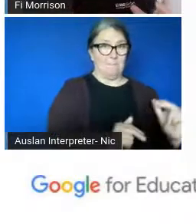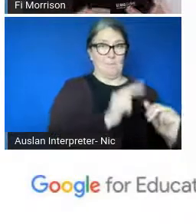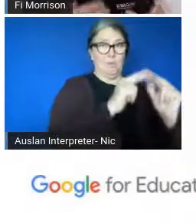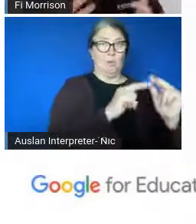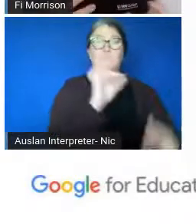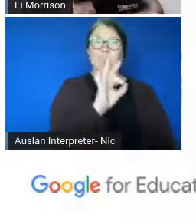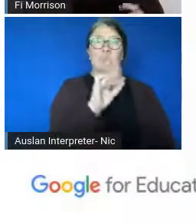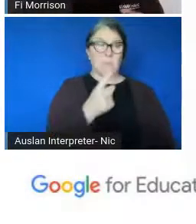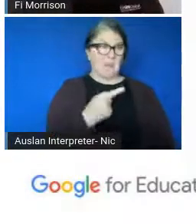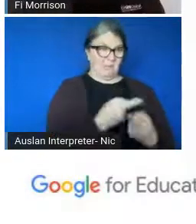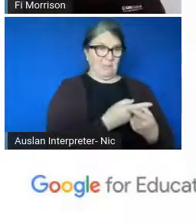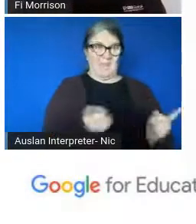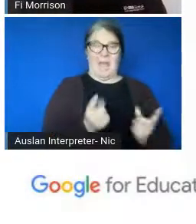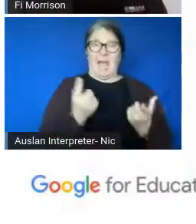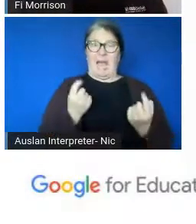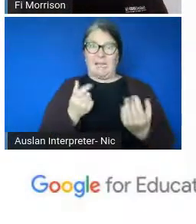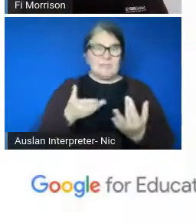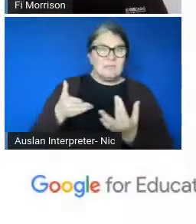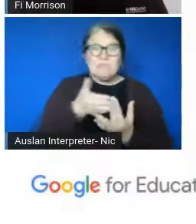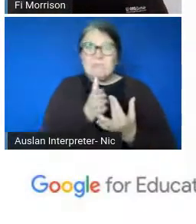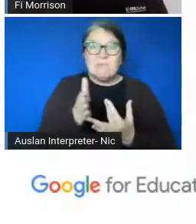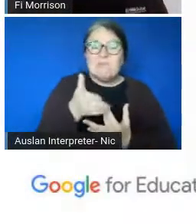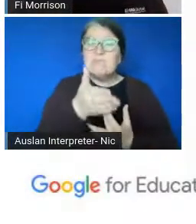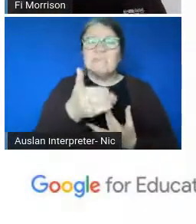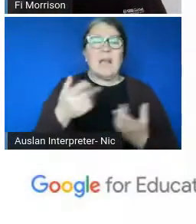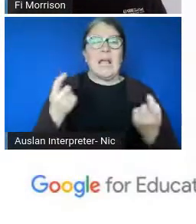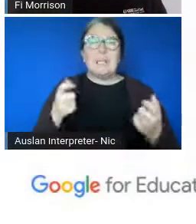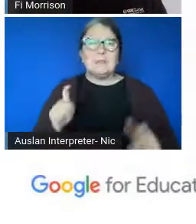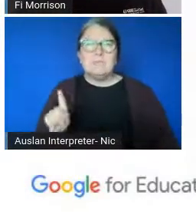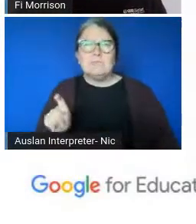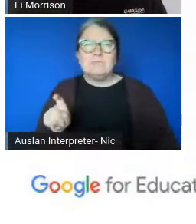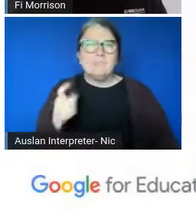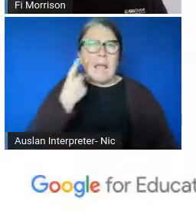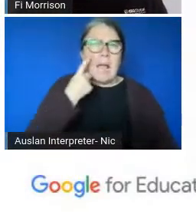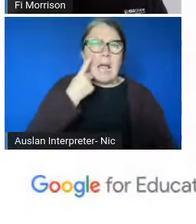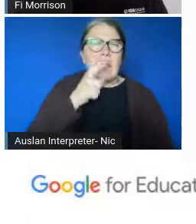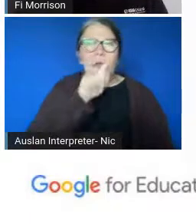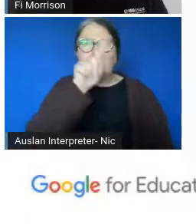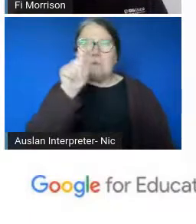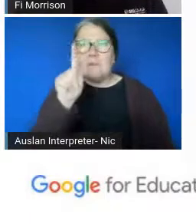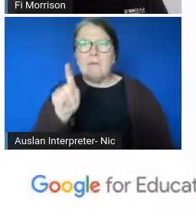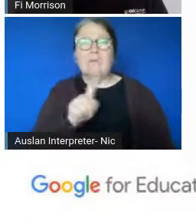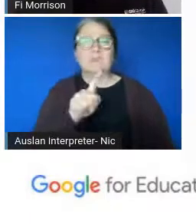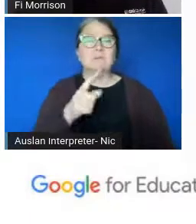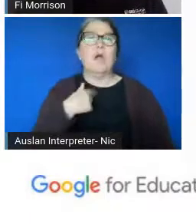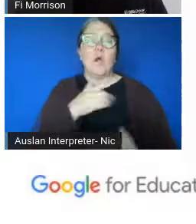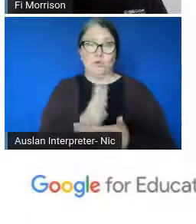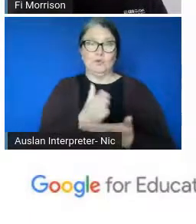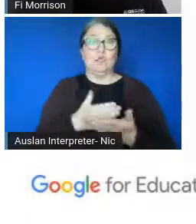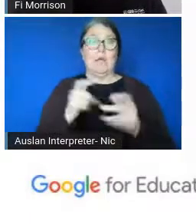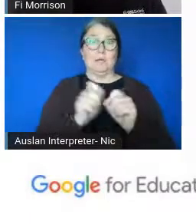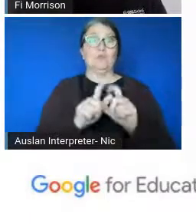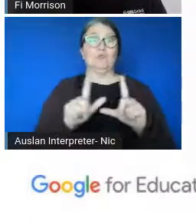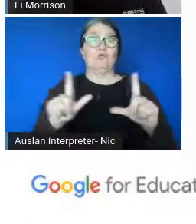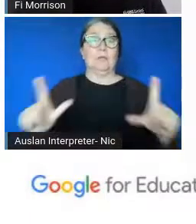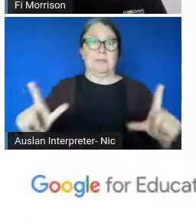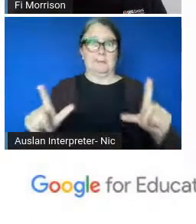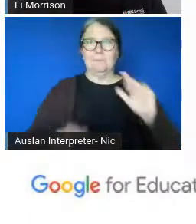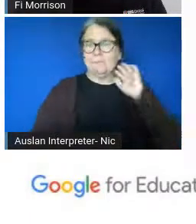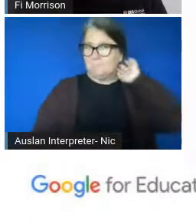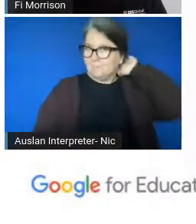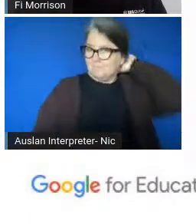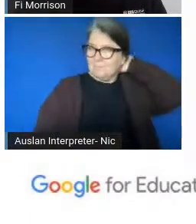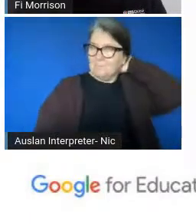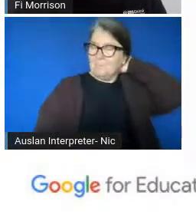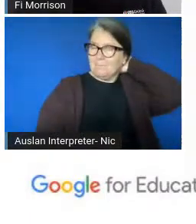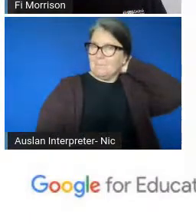navigate it and use things like that. So I'm just going to share my screen so that awesome. I can... While you're